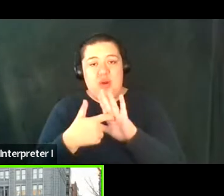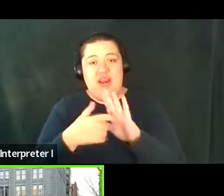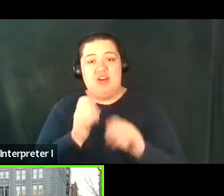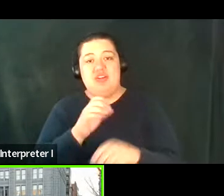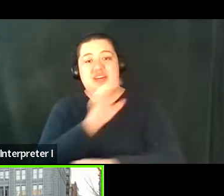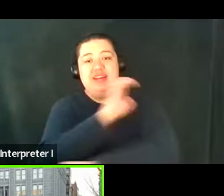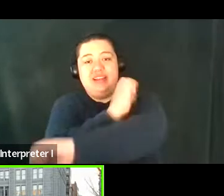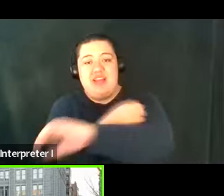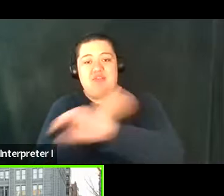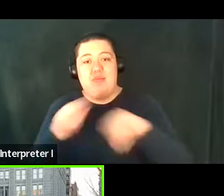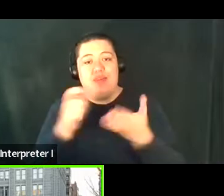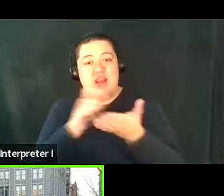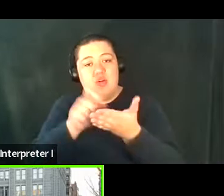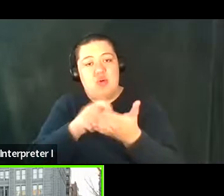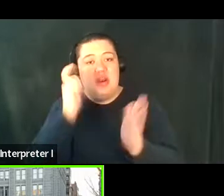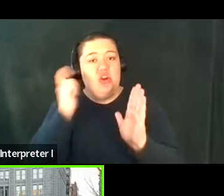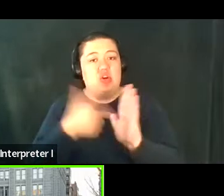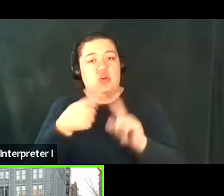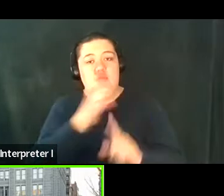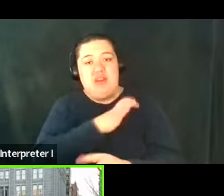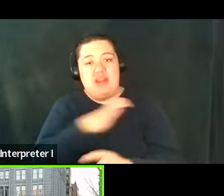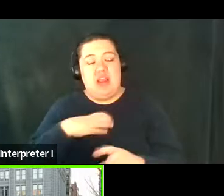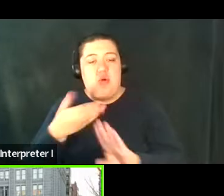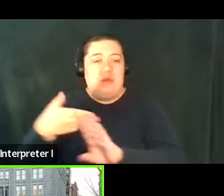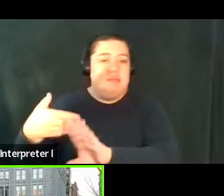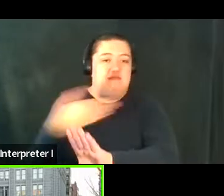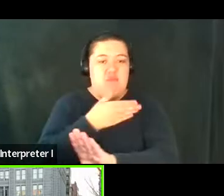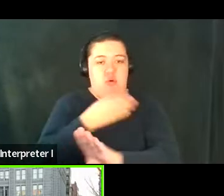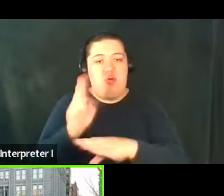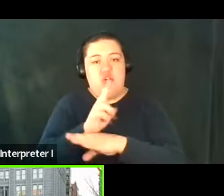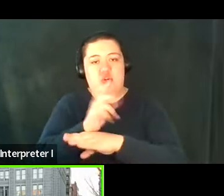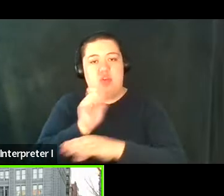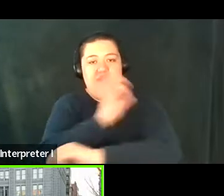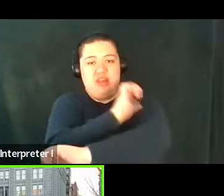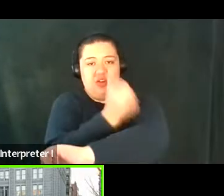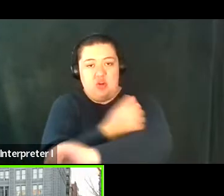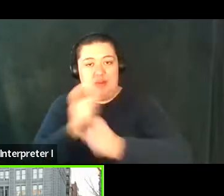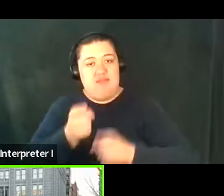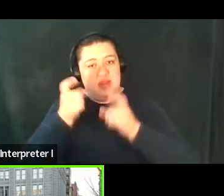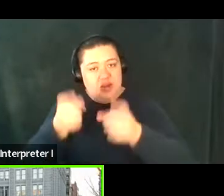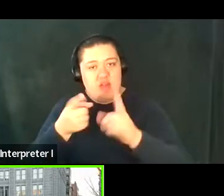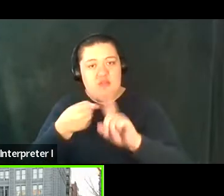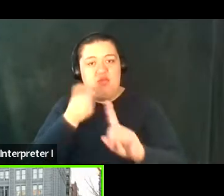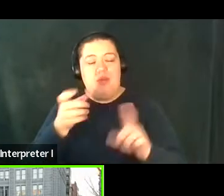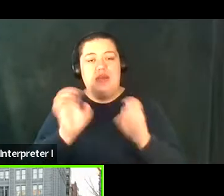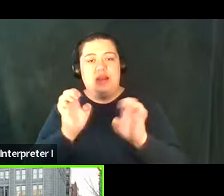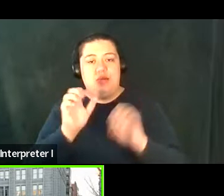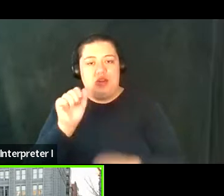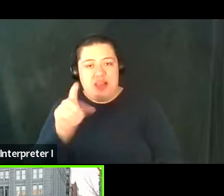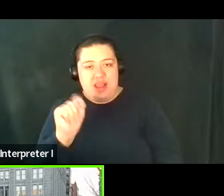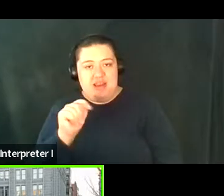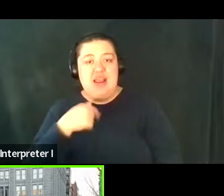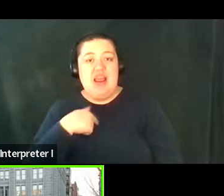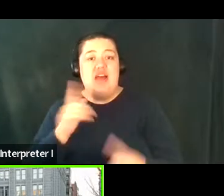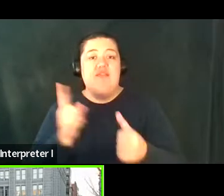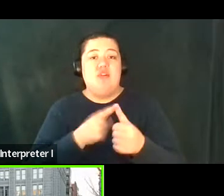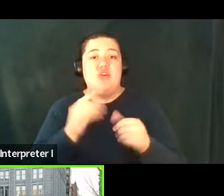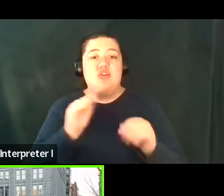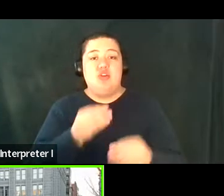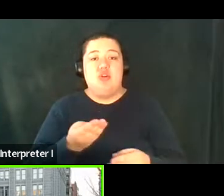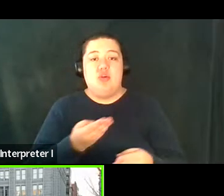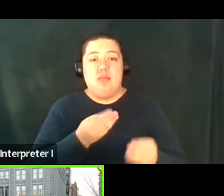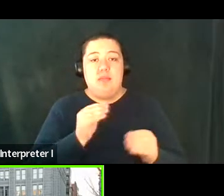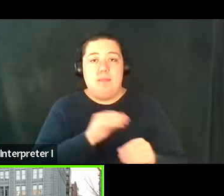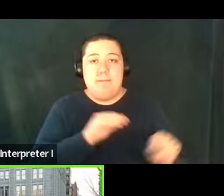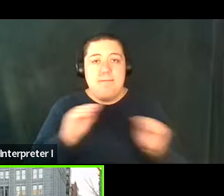written notice to the council prior to the exercise of the authority granted by the Emergency Act. I am first moving an amendment to the